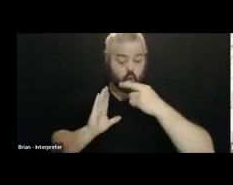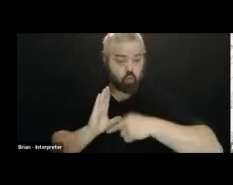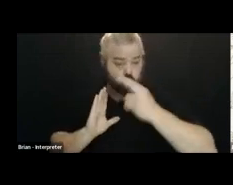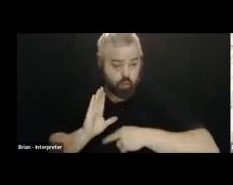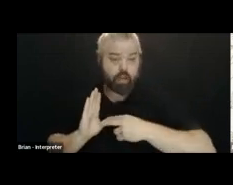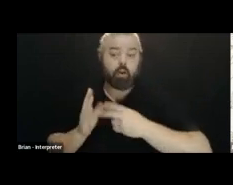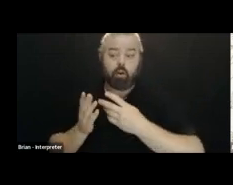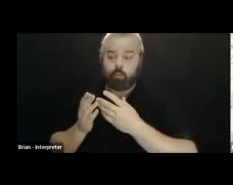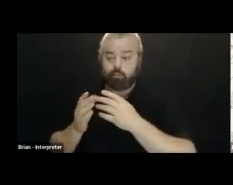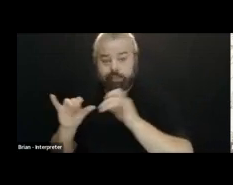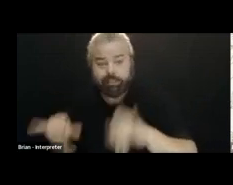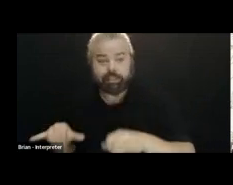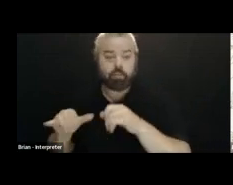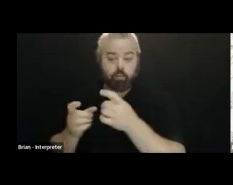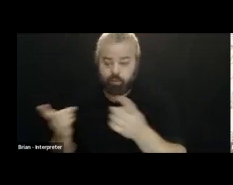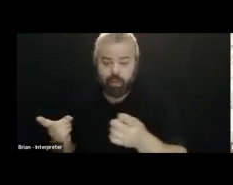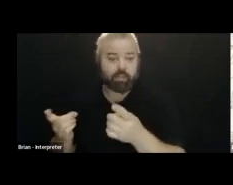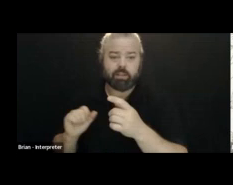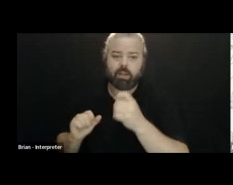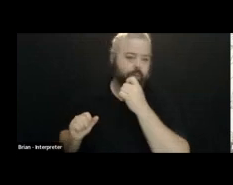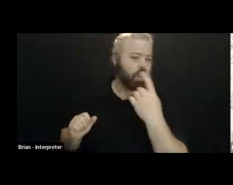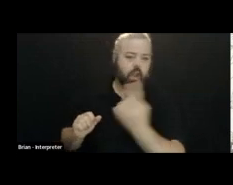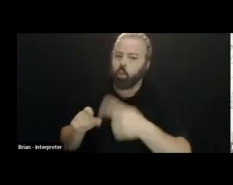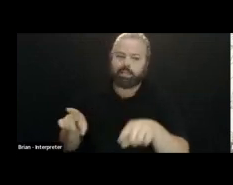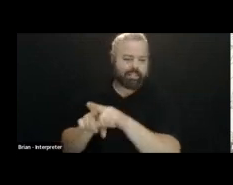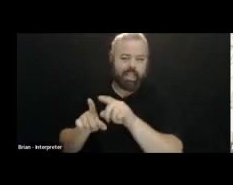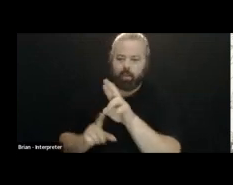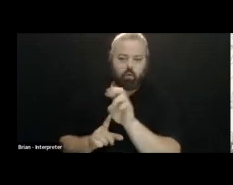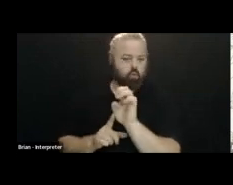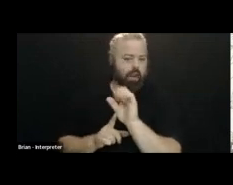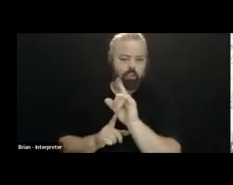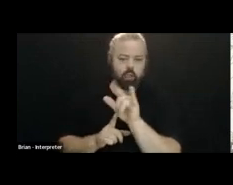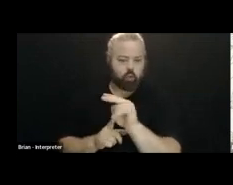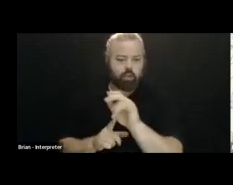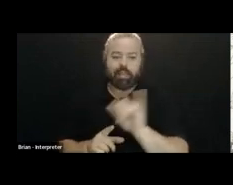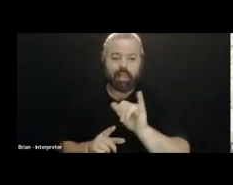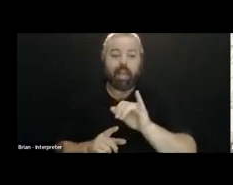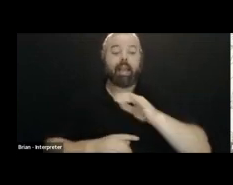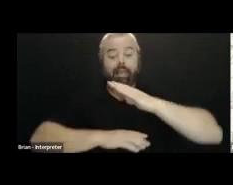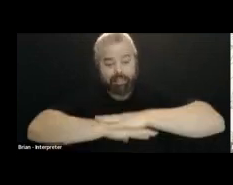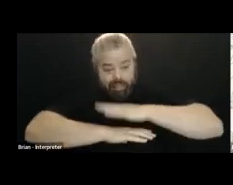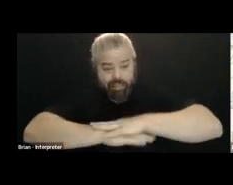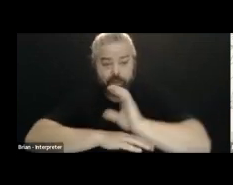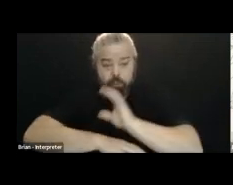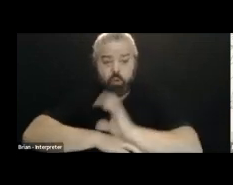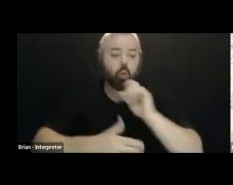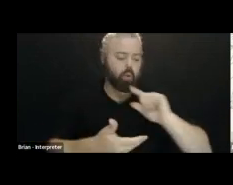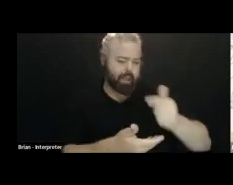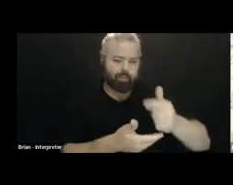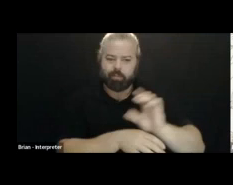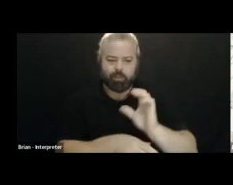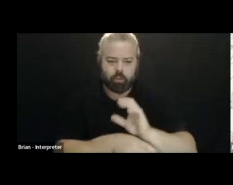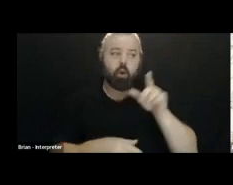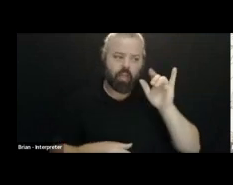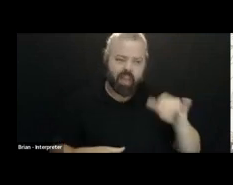devices that aren't always the same resolution as a laptop or a desktop monitor. Entering those mobile